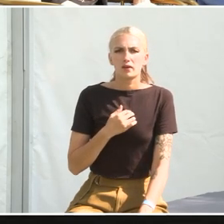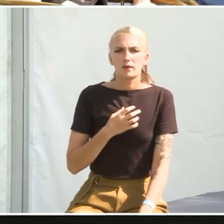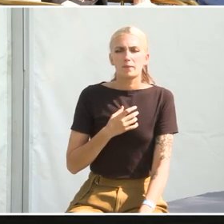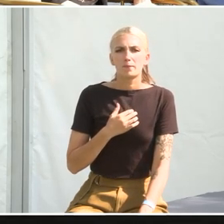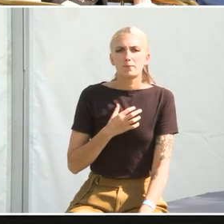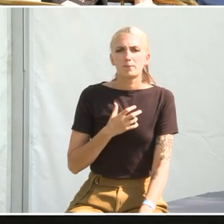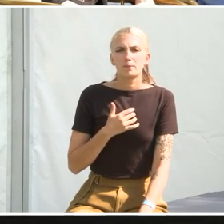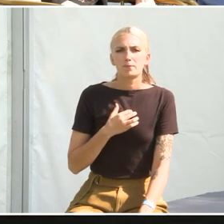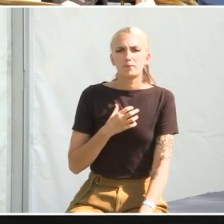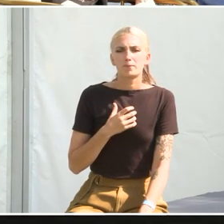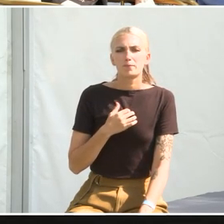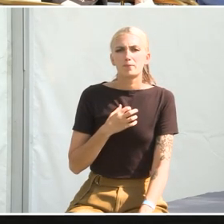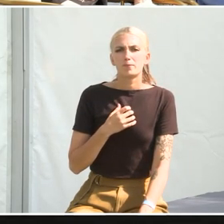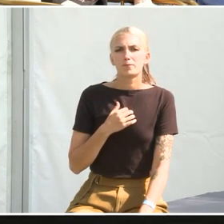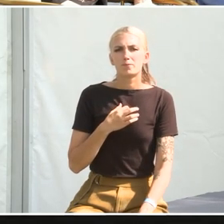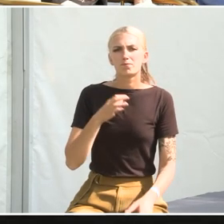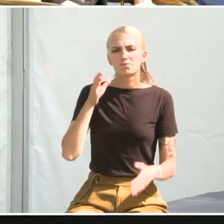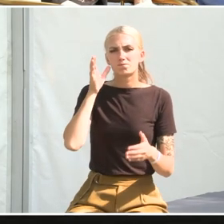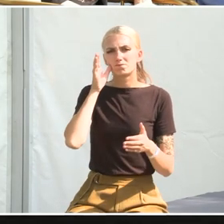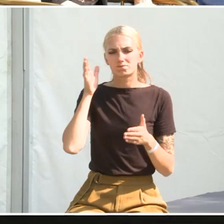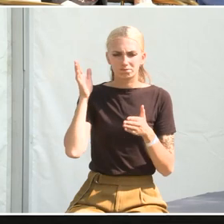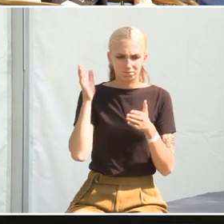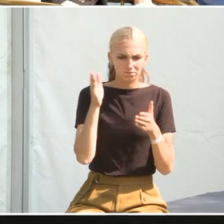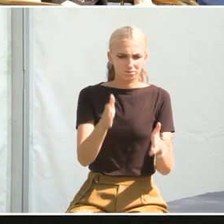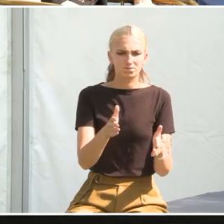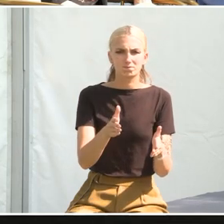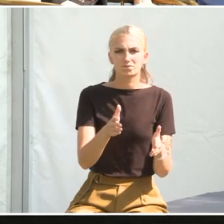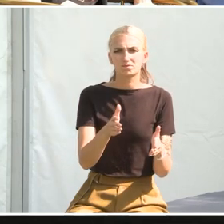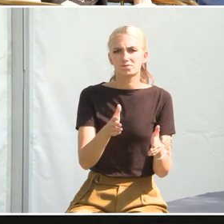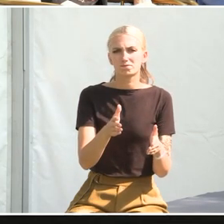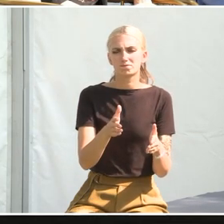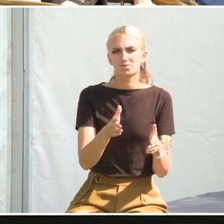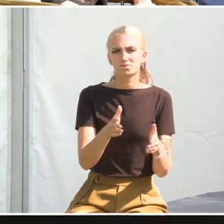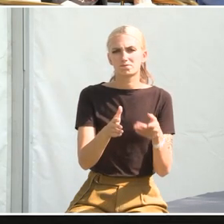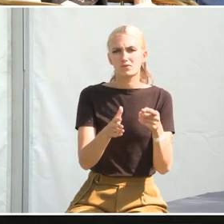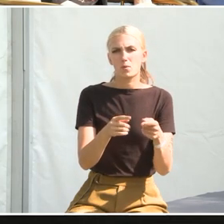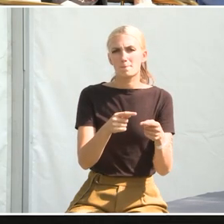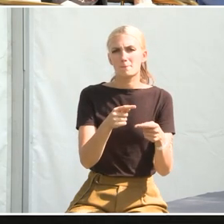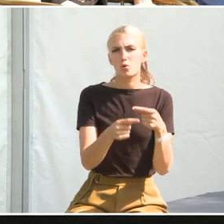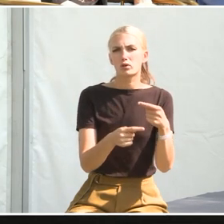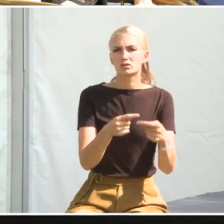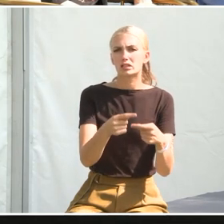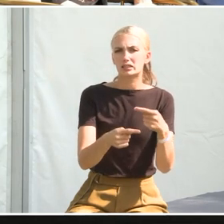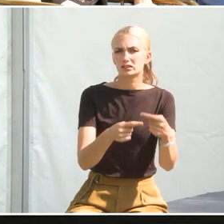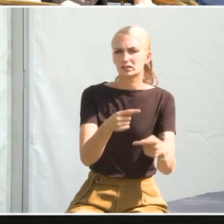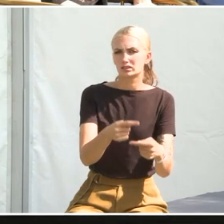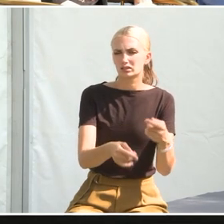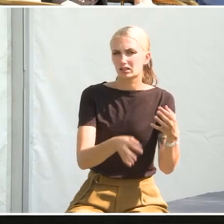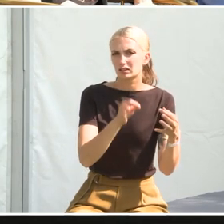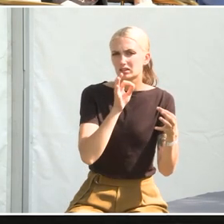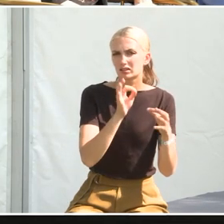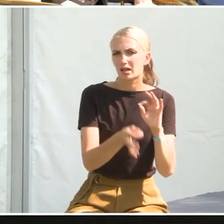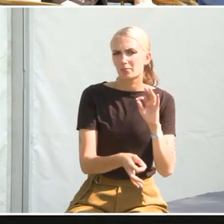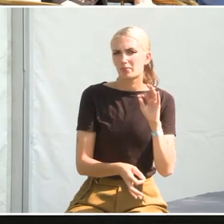that sort of points to the importance of sort of specific processes, really sort of